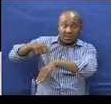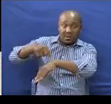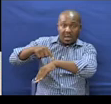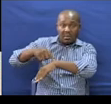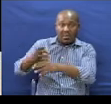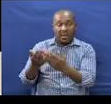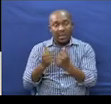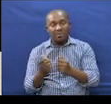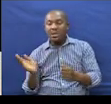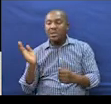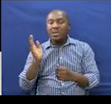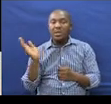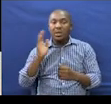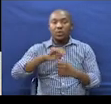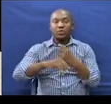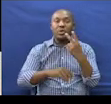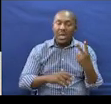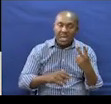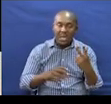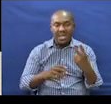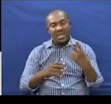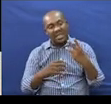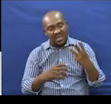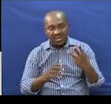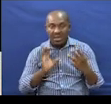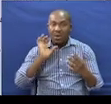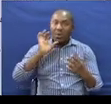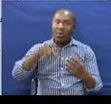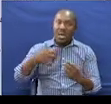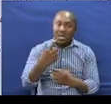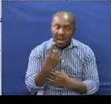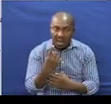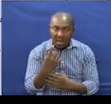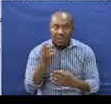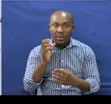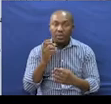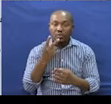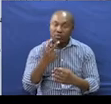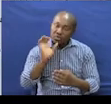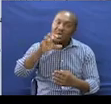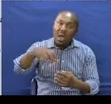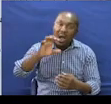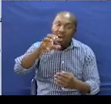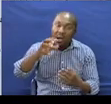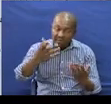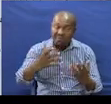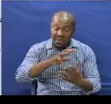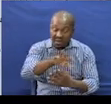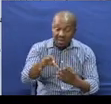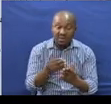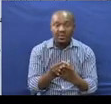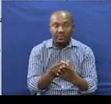can be 2 days, 3 days, 1 year, 2 years, etc., etc. They are regarded